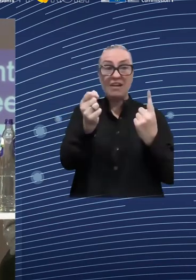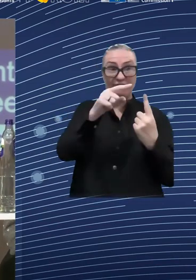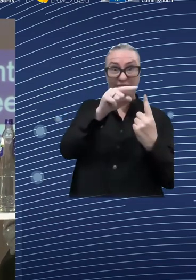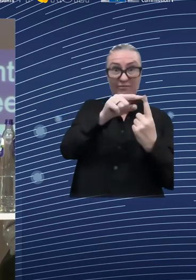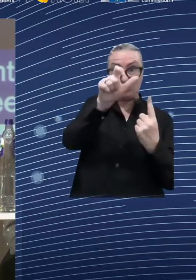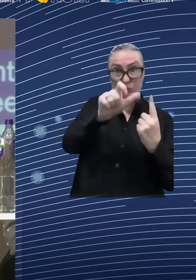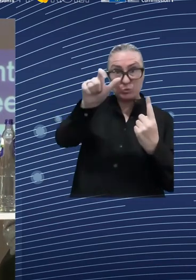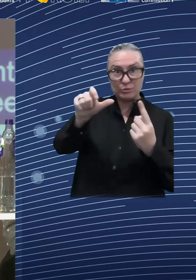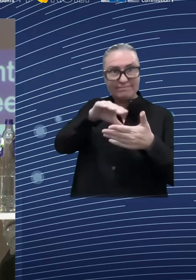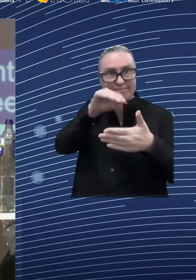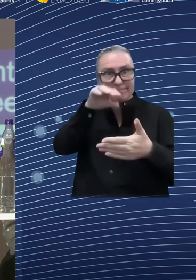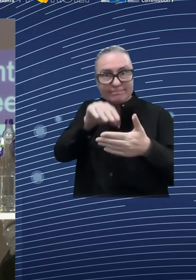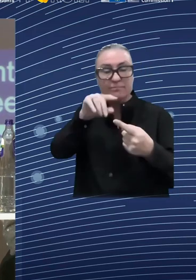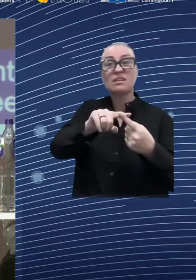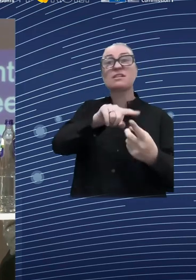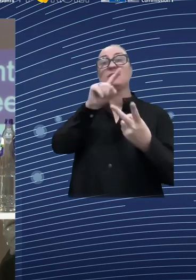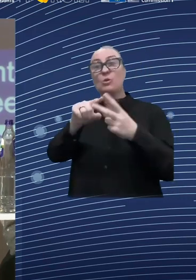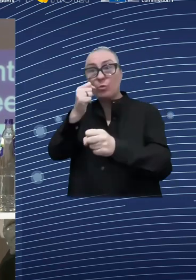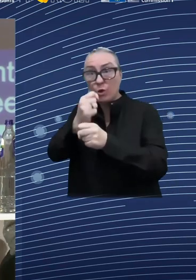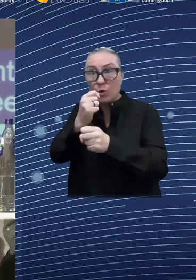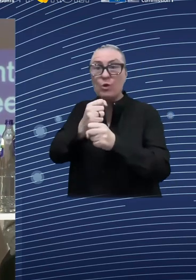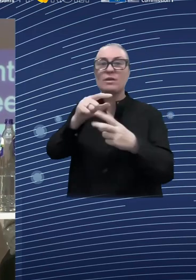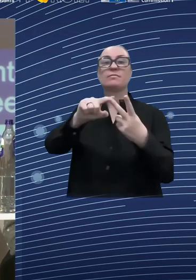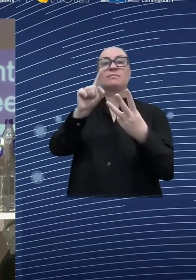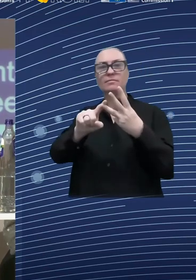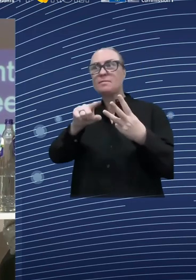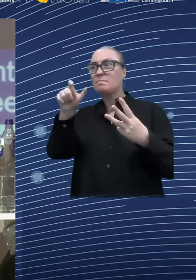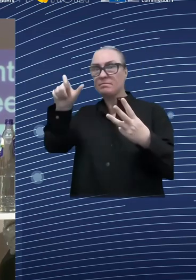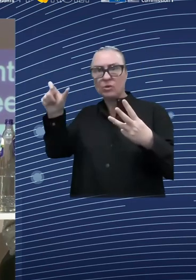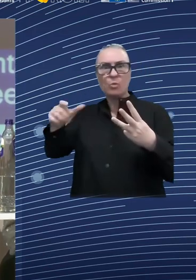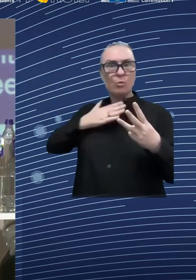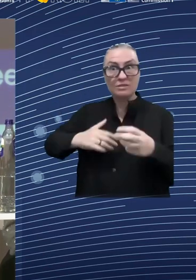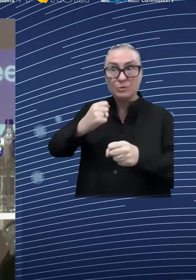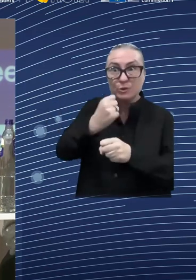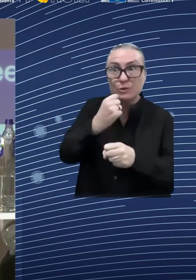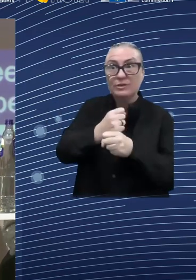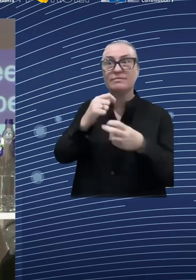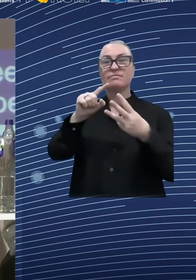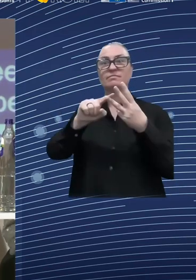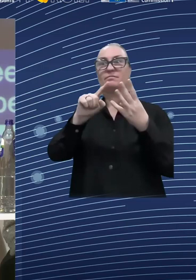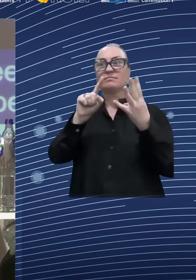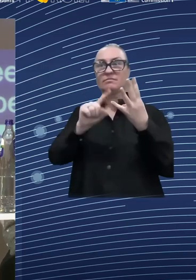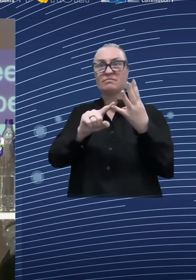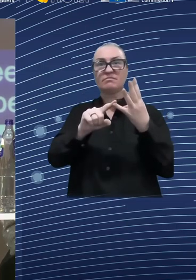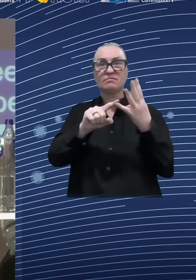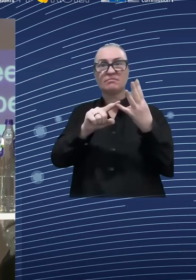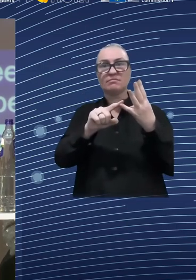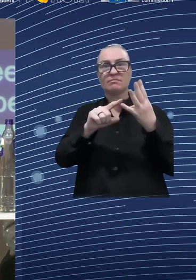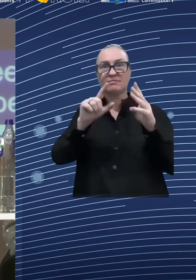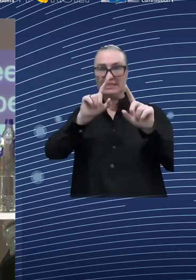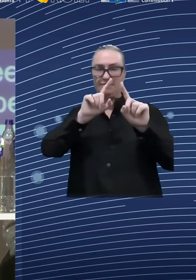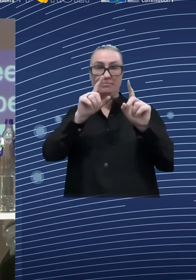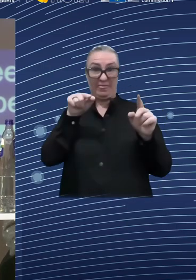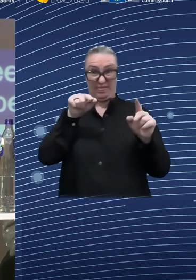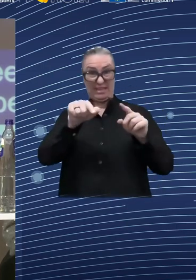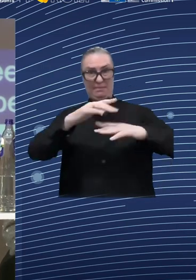Wikipedia page and so on, we've got the system to get some critics from our users. On